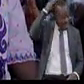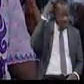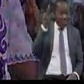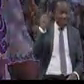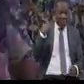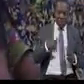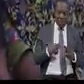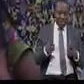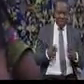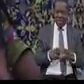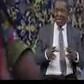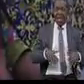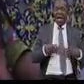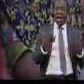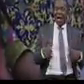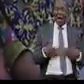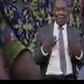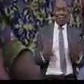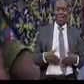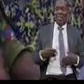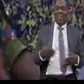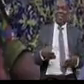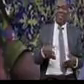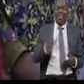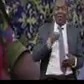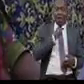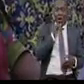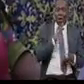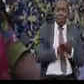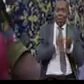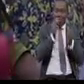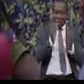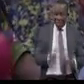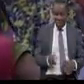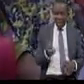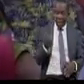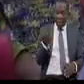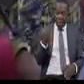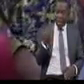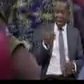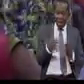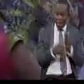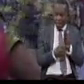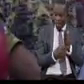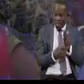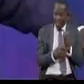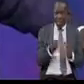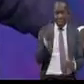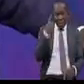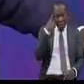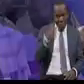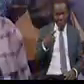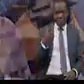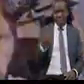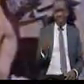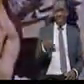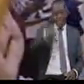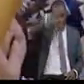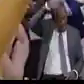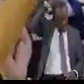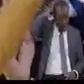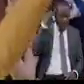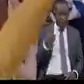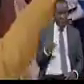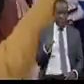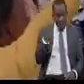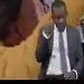lion. The righteous, your blood, it will be poison to